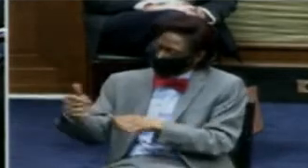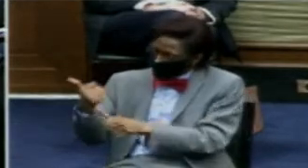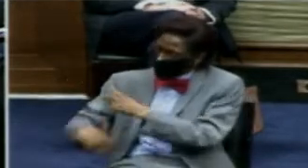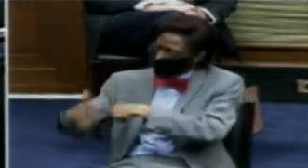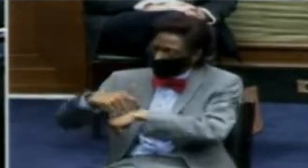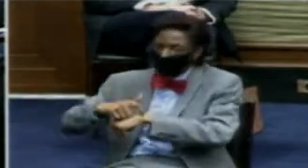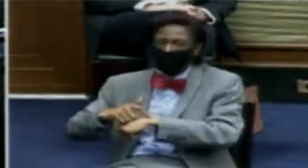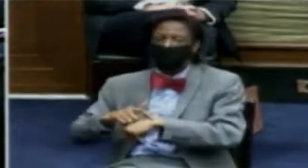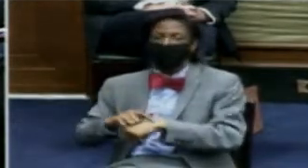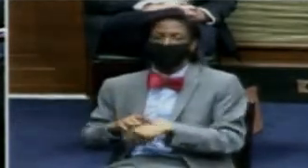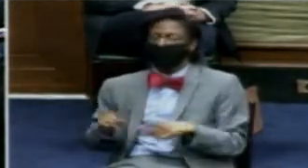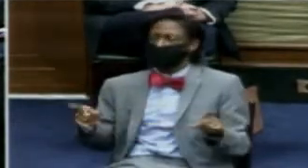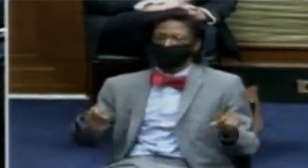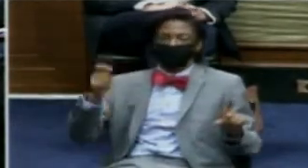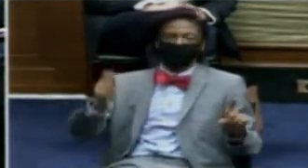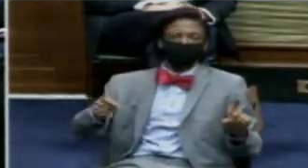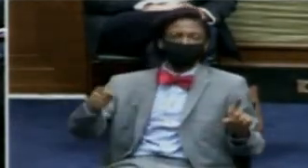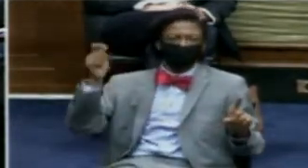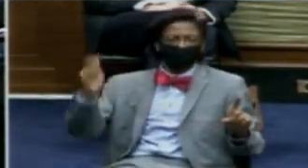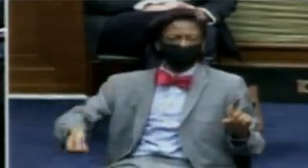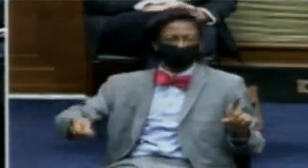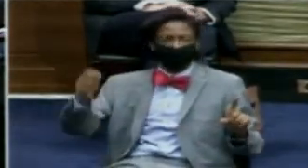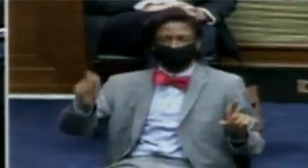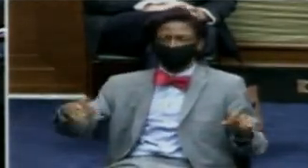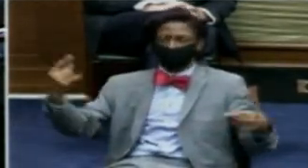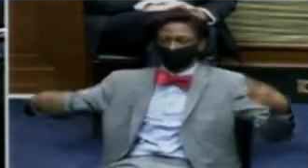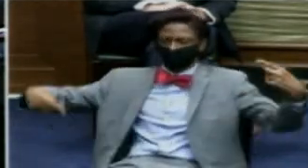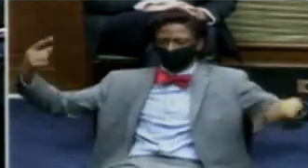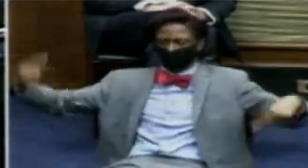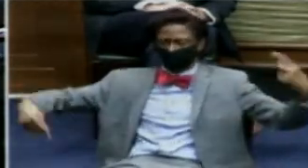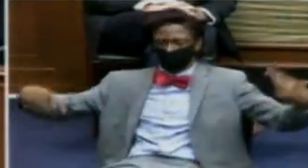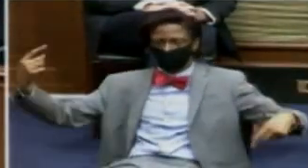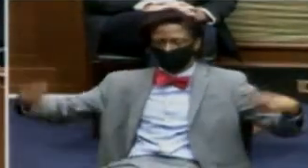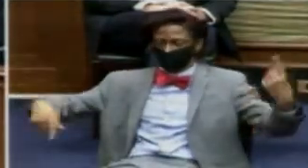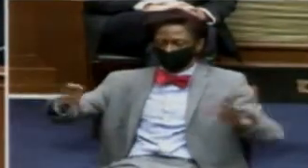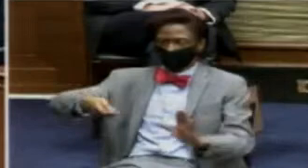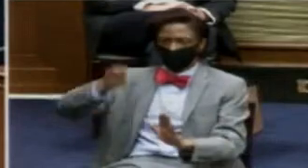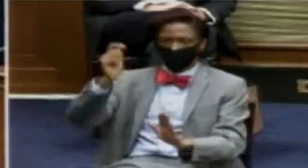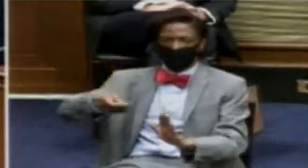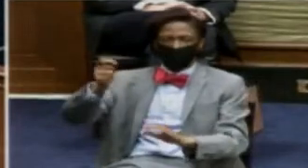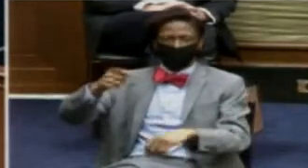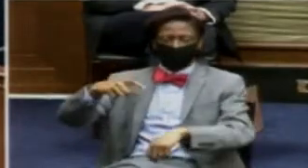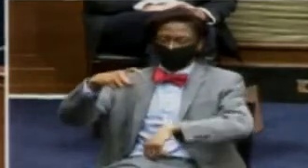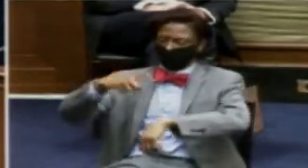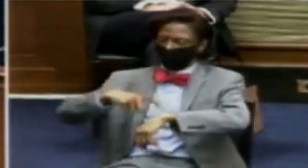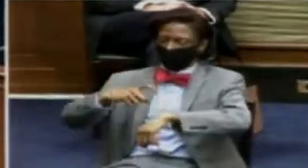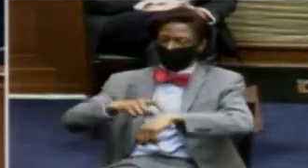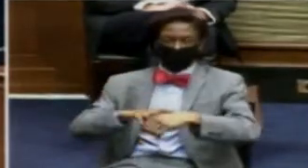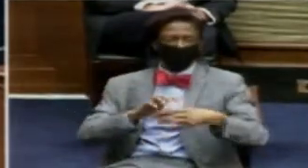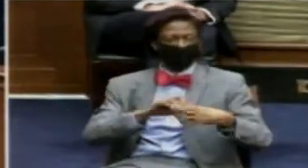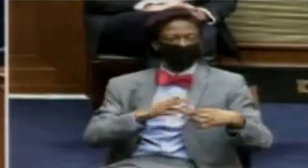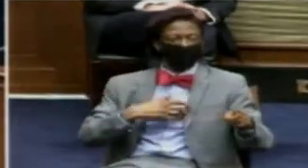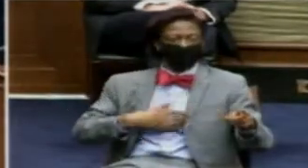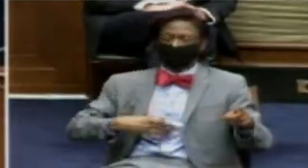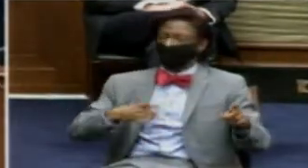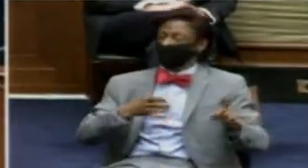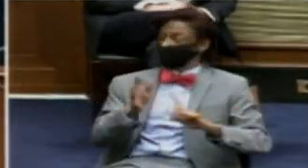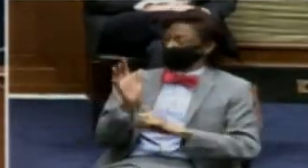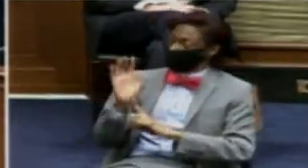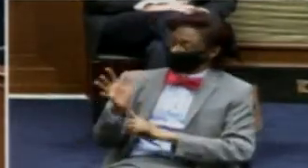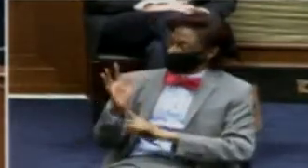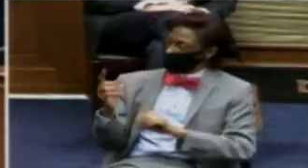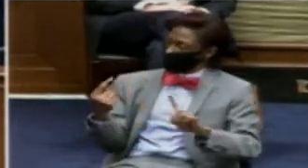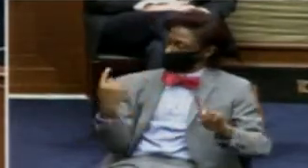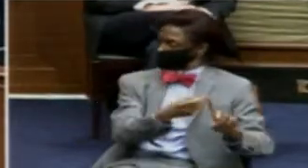Wasserman Schultz. Even though you have been Regular order, with time. regular order. The time belongs to the gentleman. The 5 minutes Regular belong to